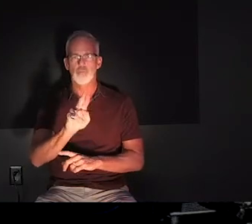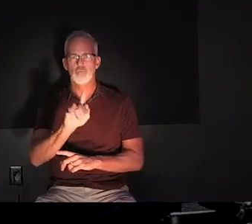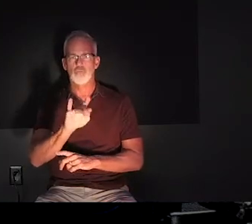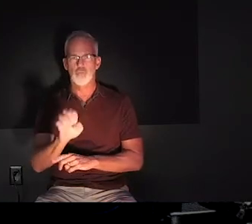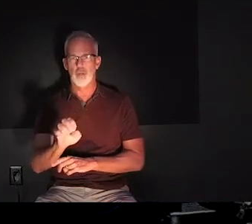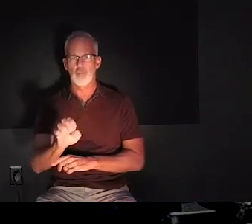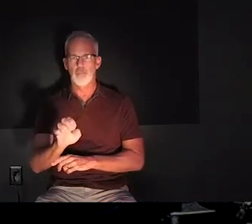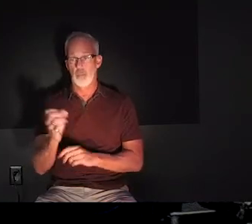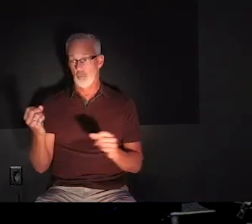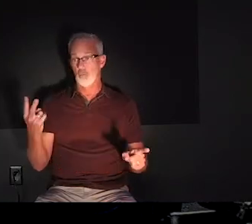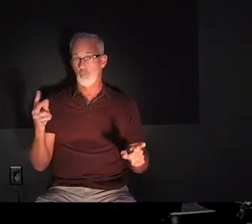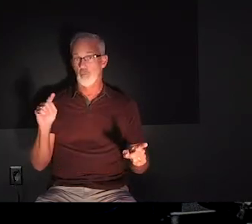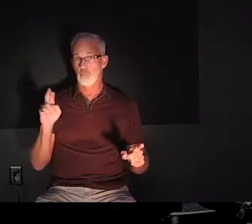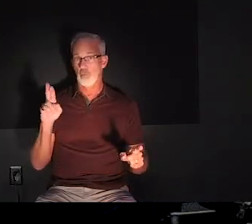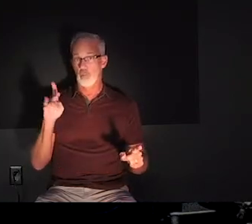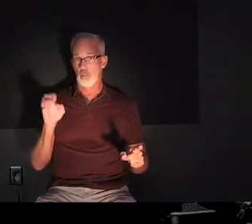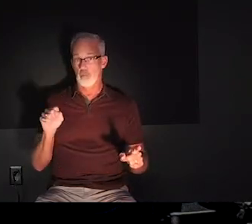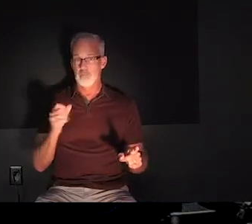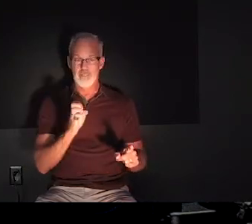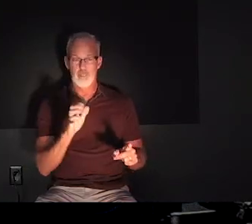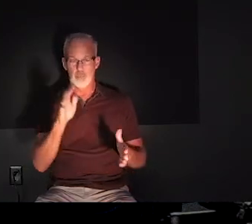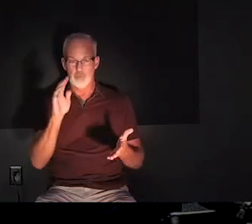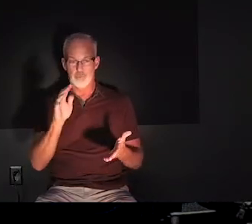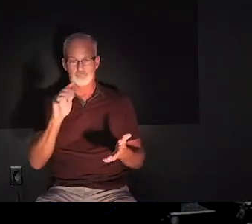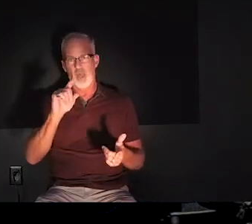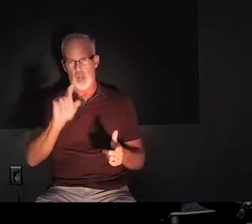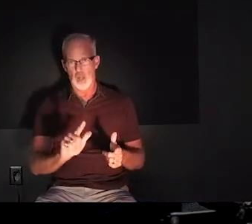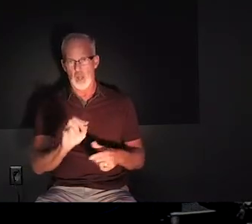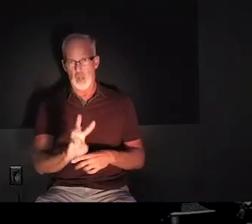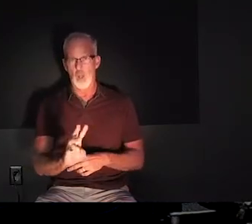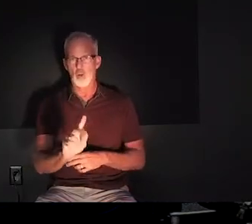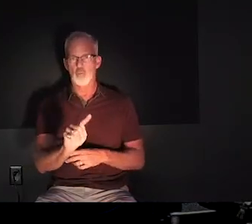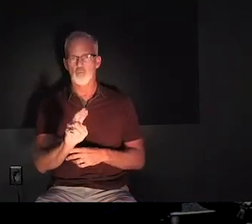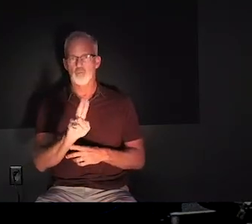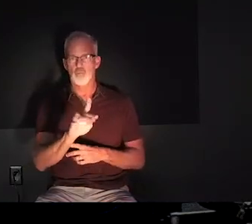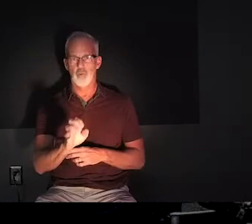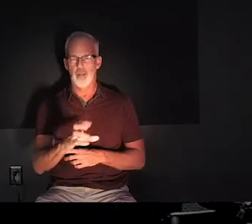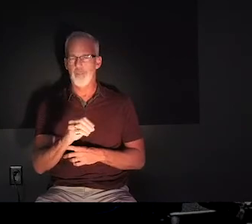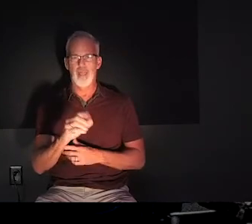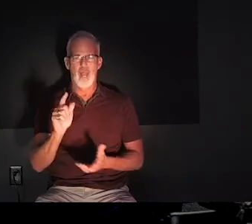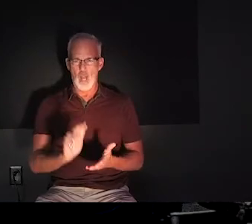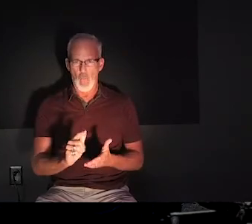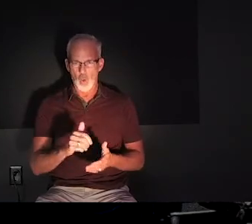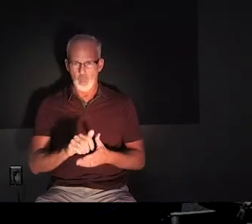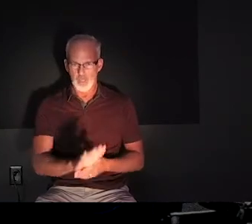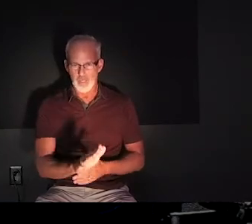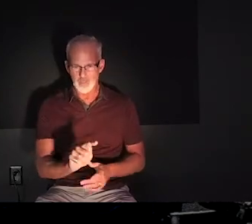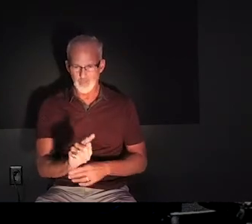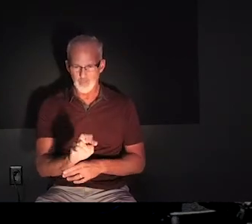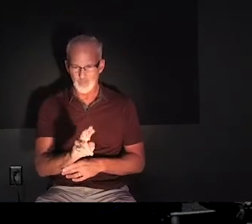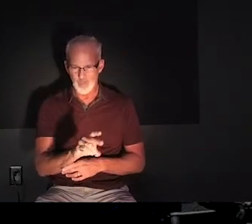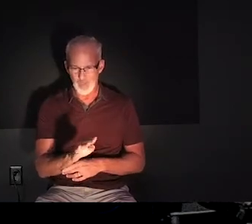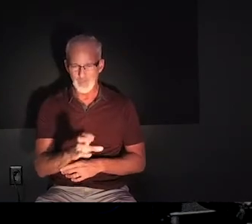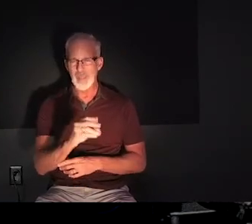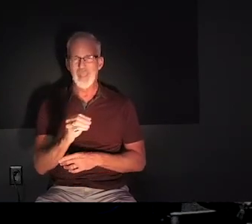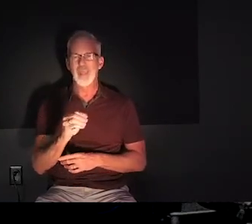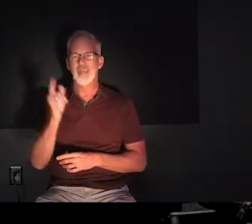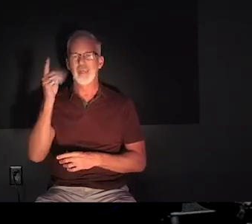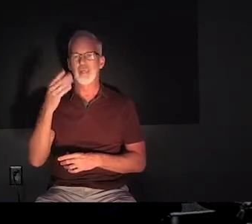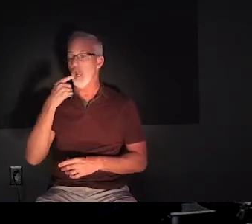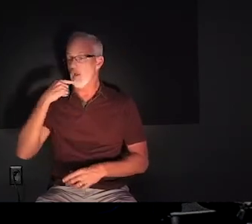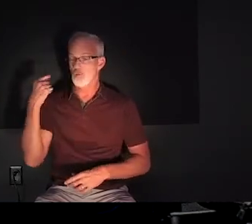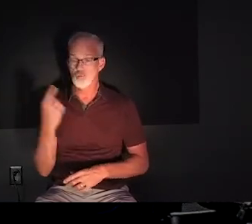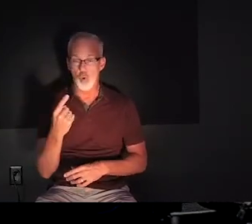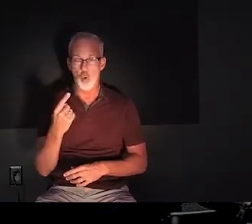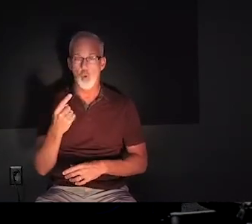tribes of Israel, he was of the lowest of the 12 tribes. And of that tribe, he was the lowest of that tribe. And God came and told